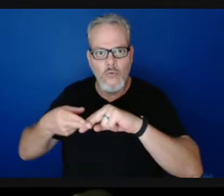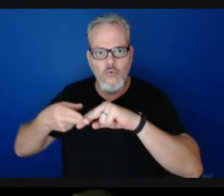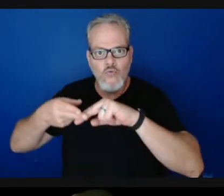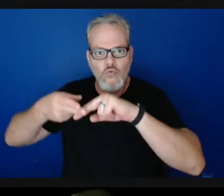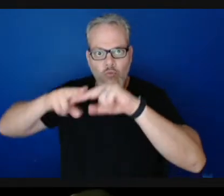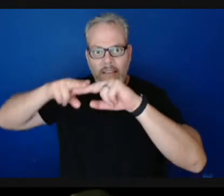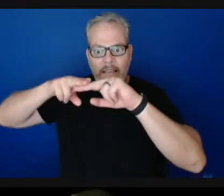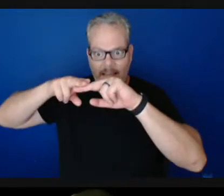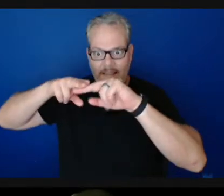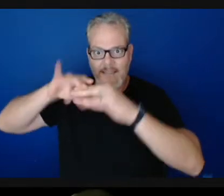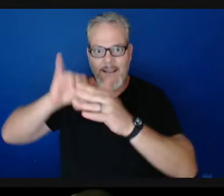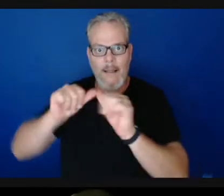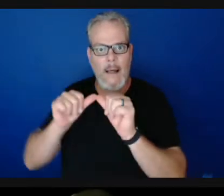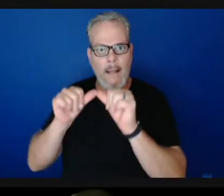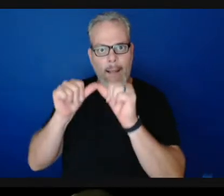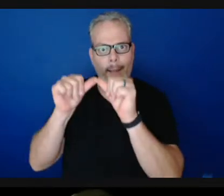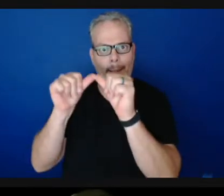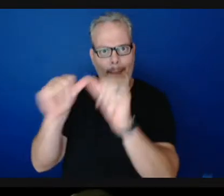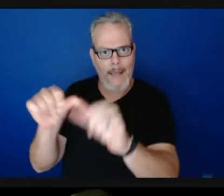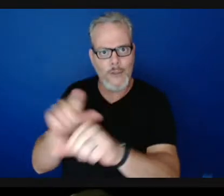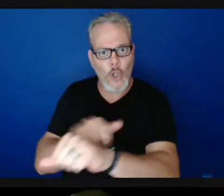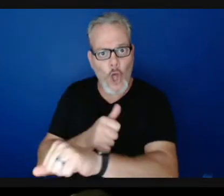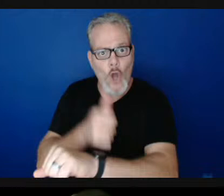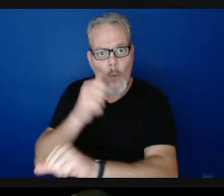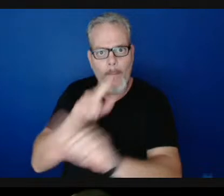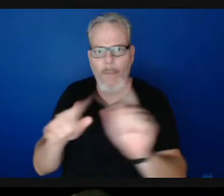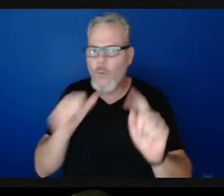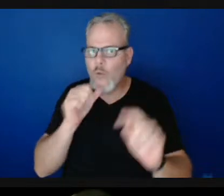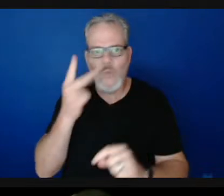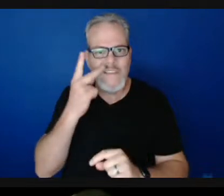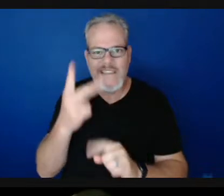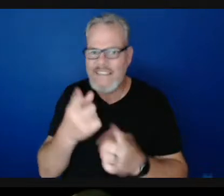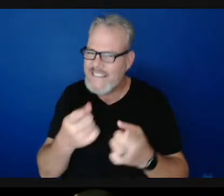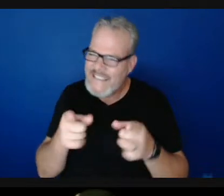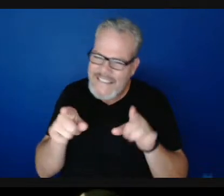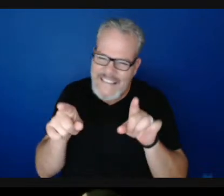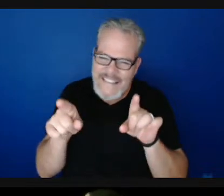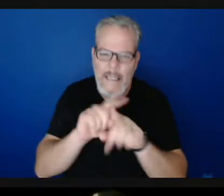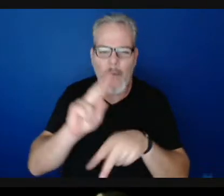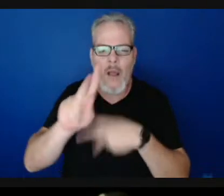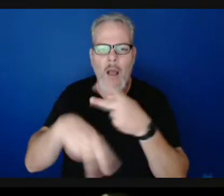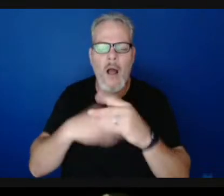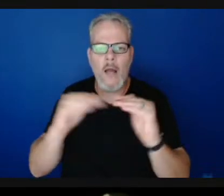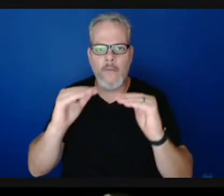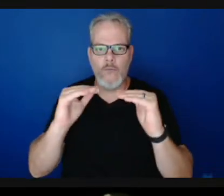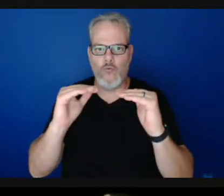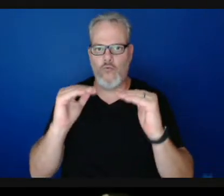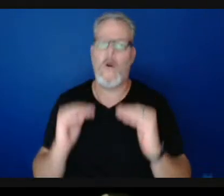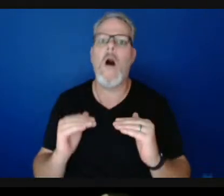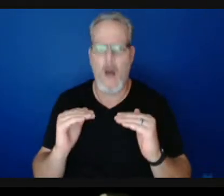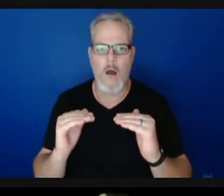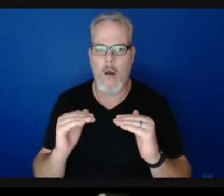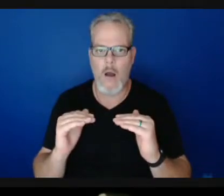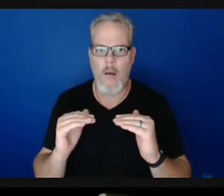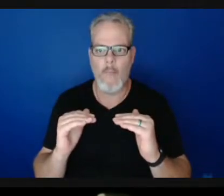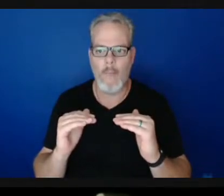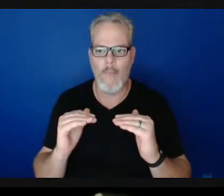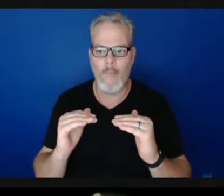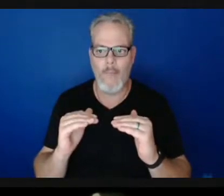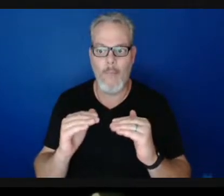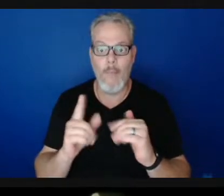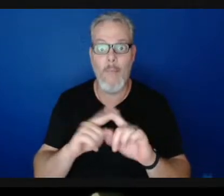that lasts a bit longer, and we don't see quite the same drop in elevation following that